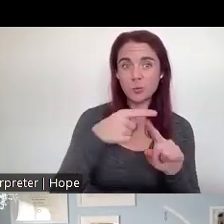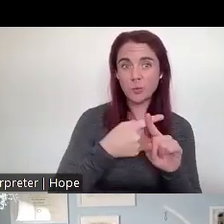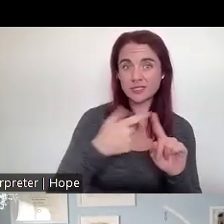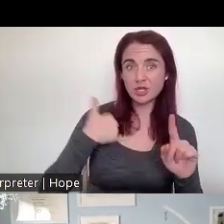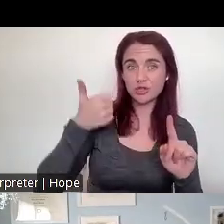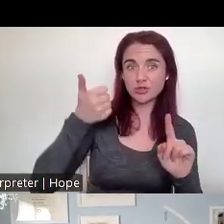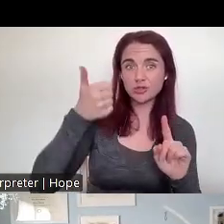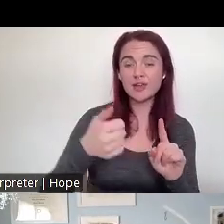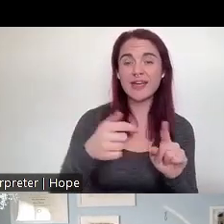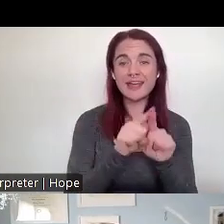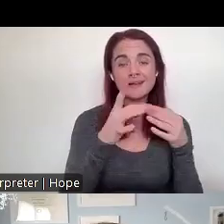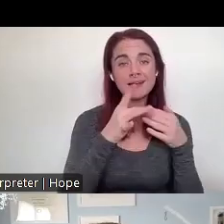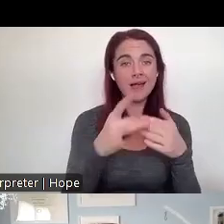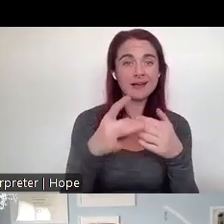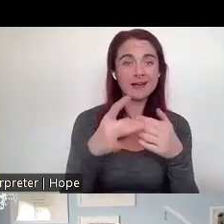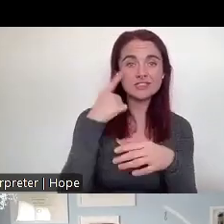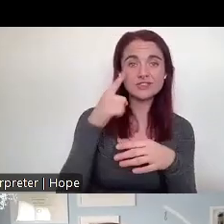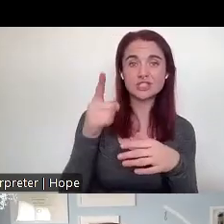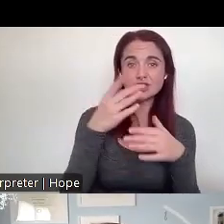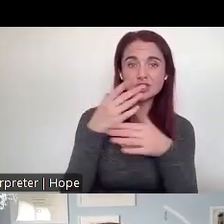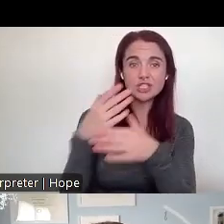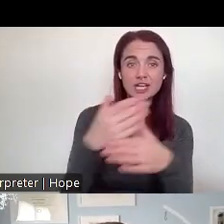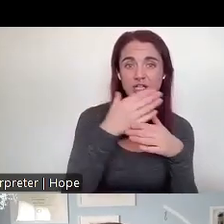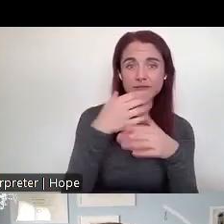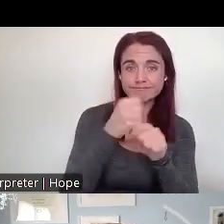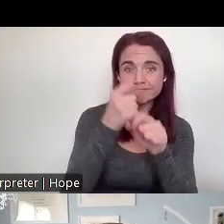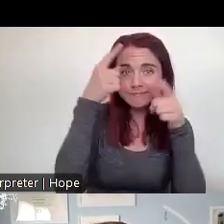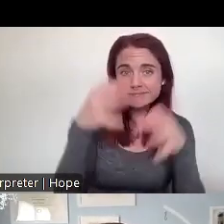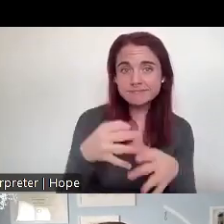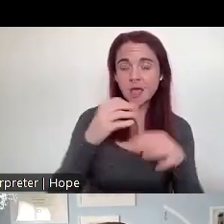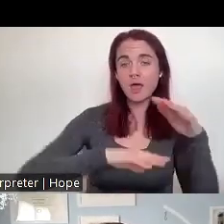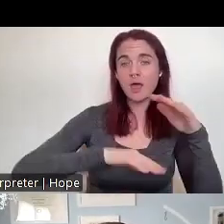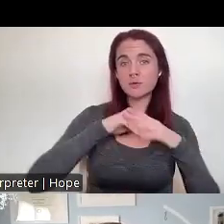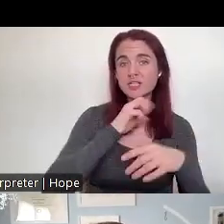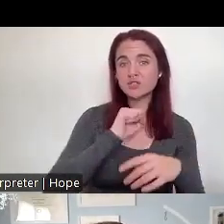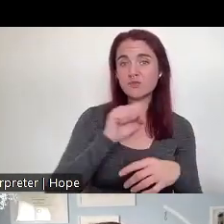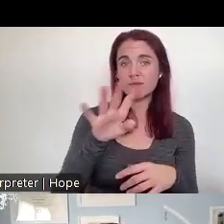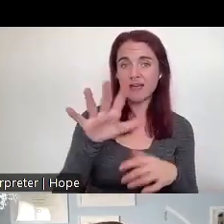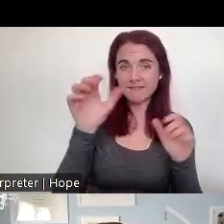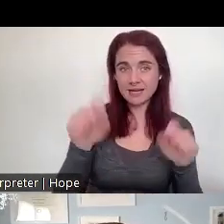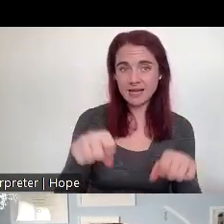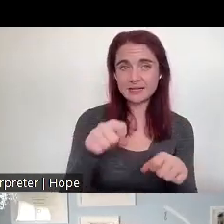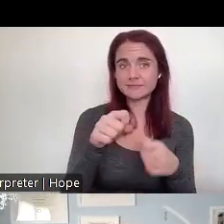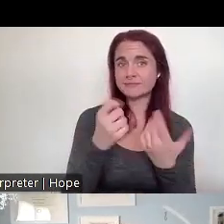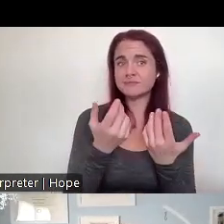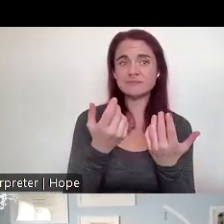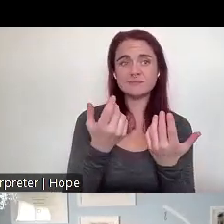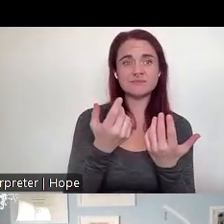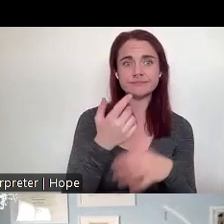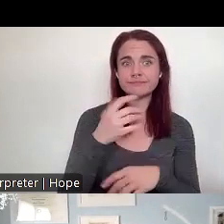well as guidance for shared decision-making for those up to the age 45, so well beyond childhood.